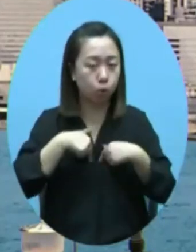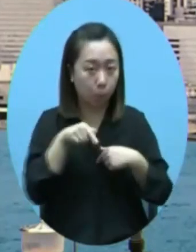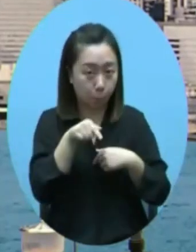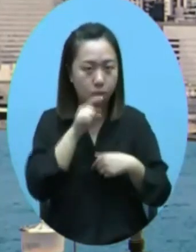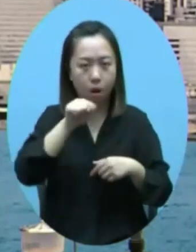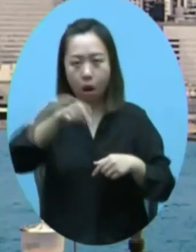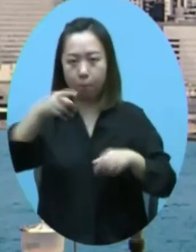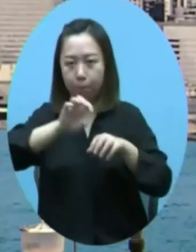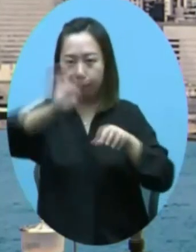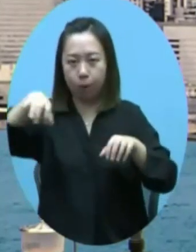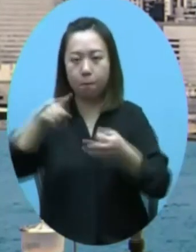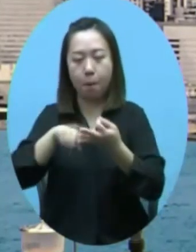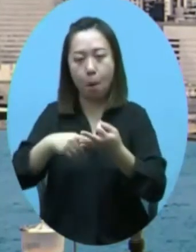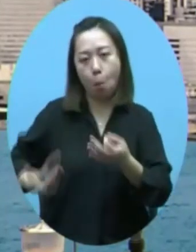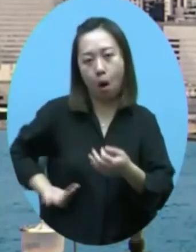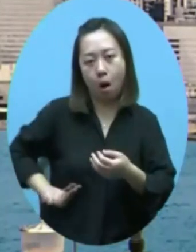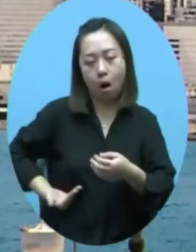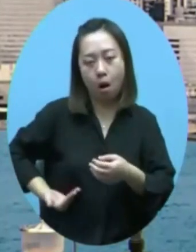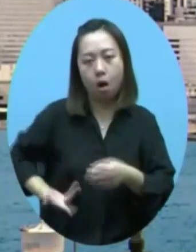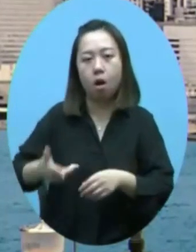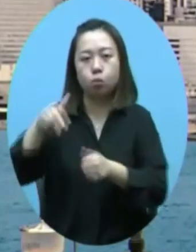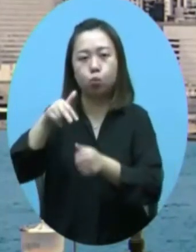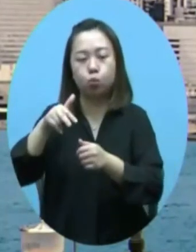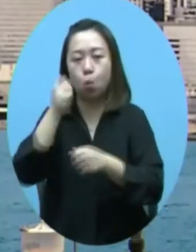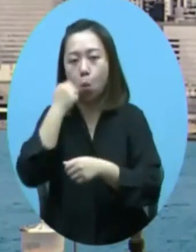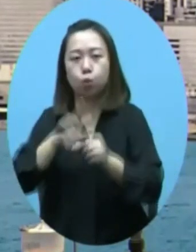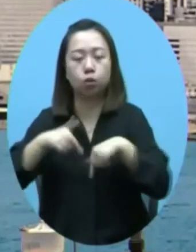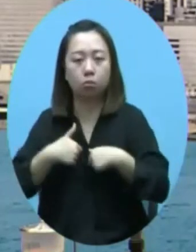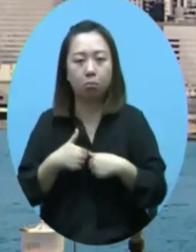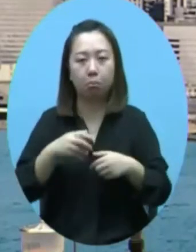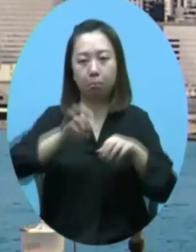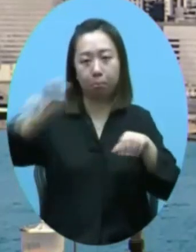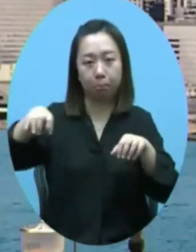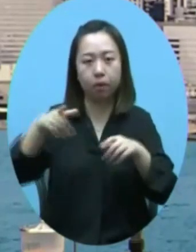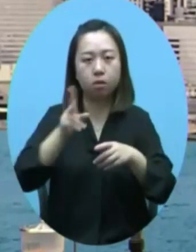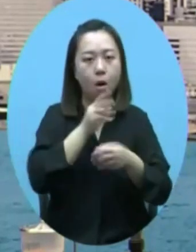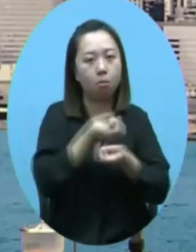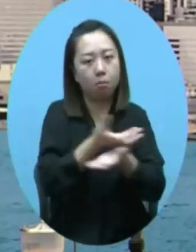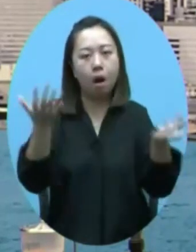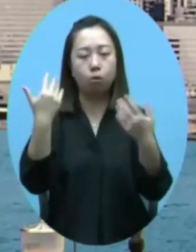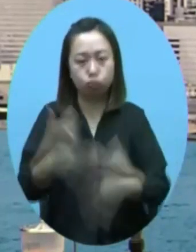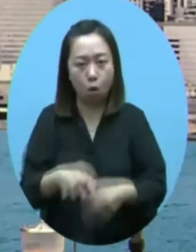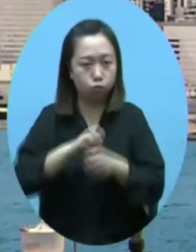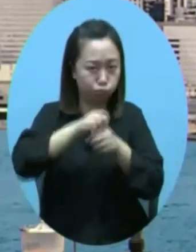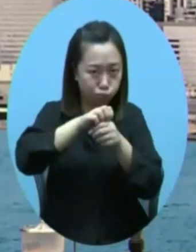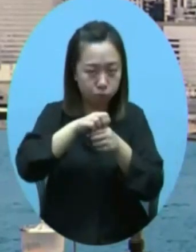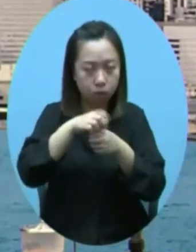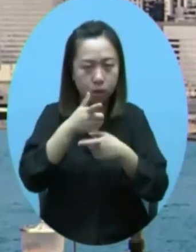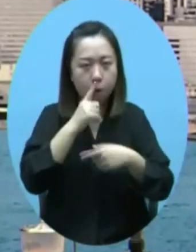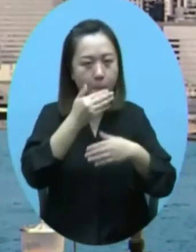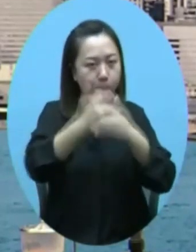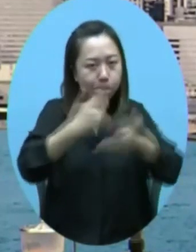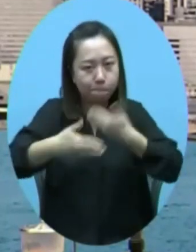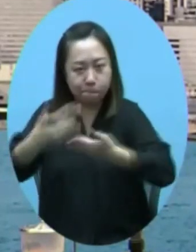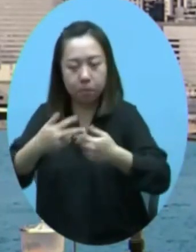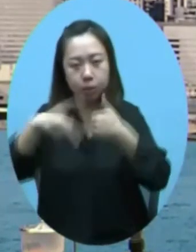of the care center on that day, we found that there's another care center as well, care home, and we've distributed the